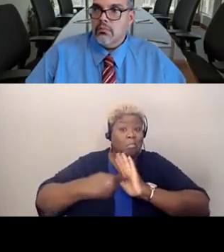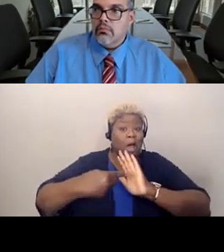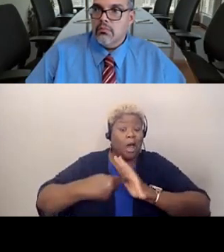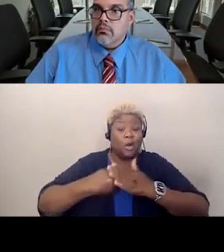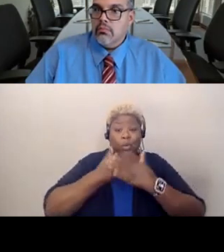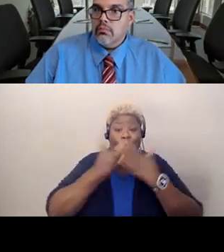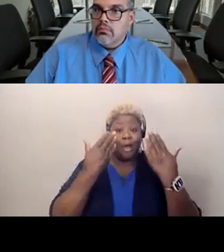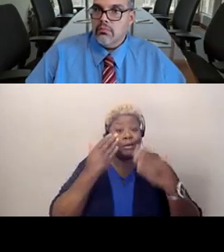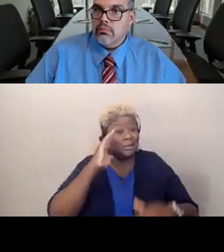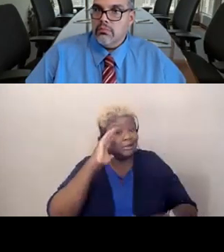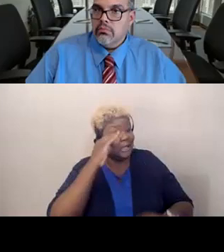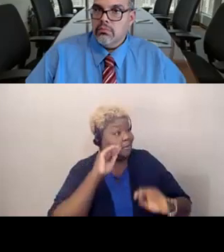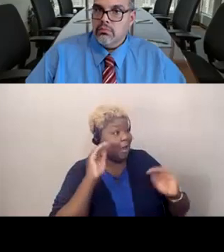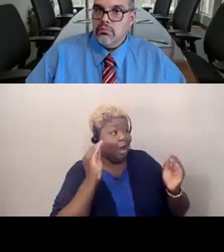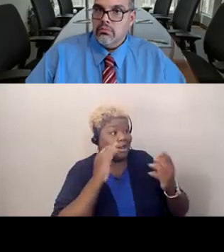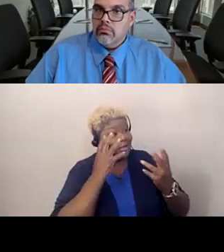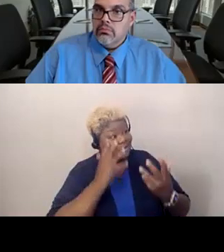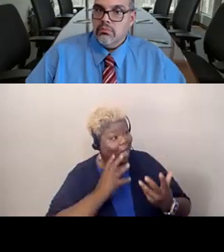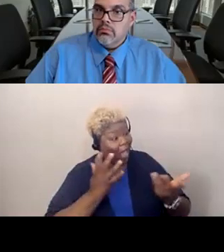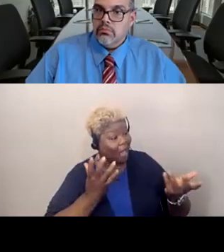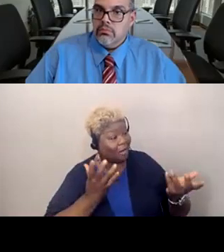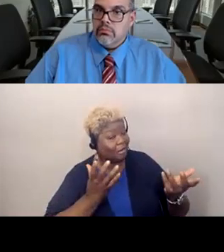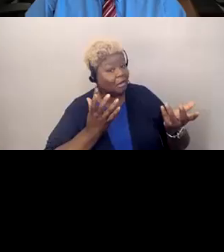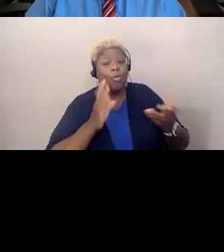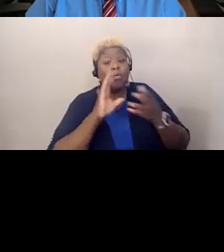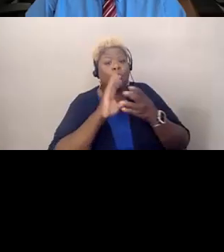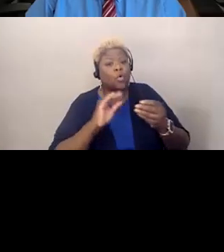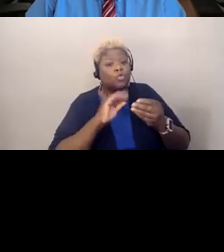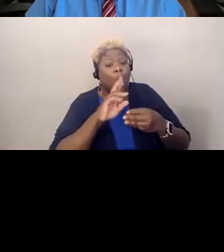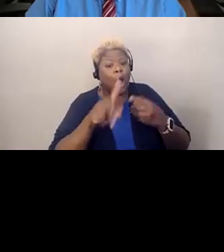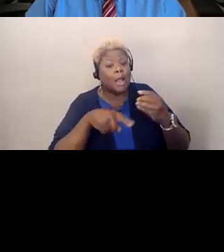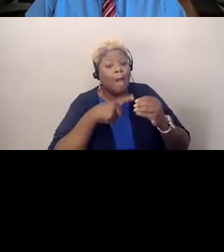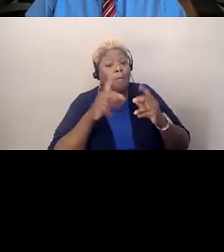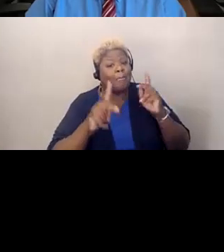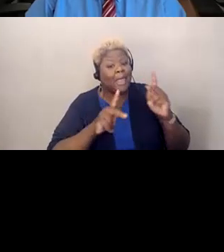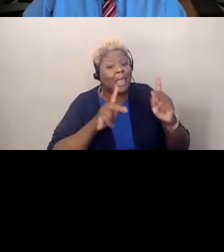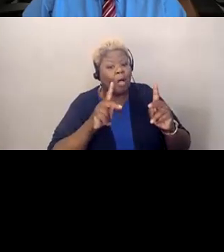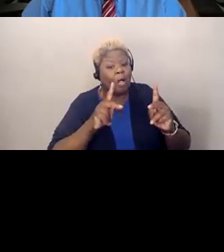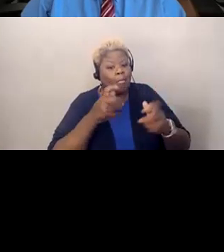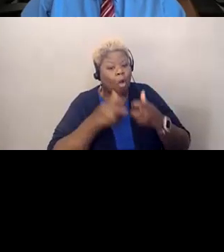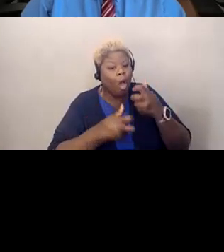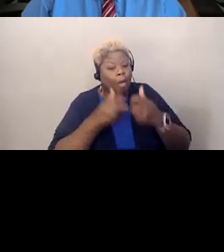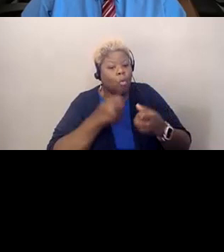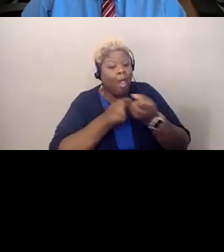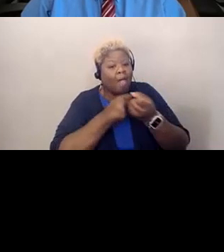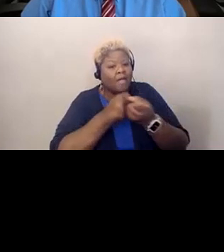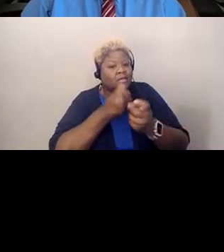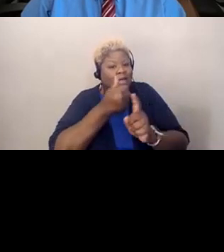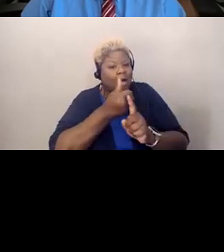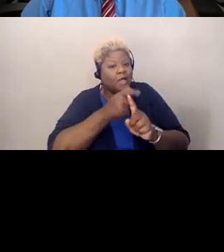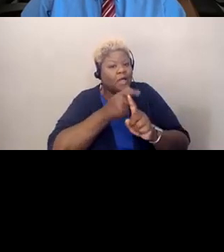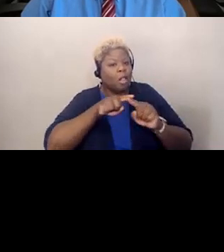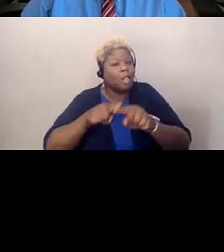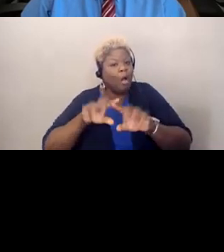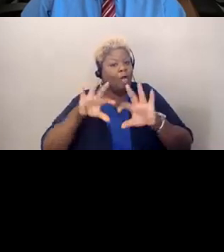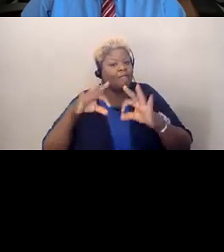There doesn't appear to be, which is pretty sad, because you're talking about a population that has trouble advocating for itself and relies on families to do